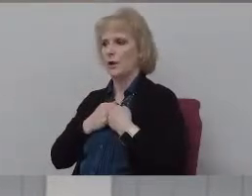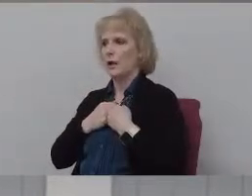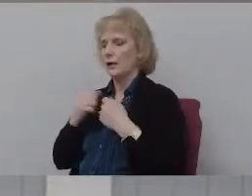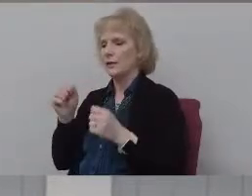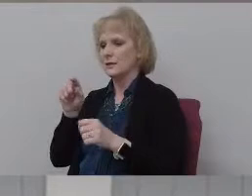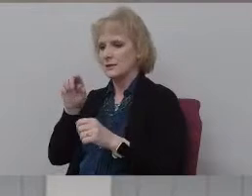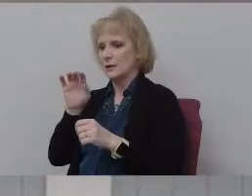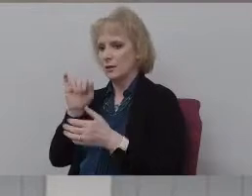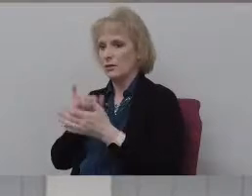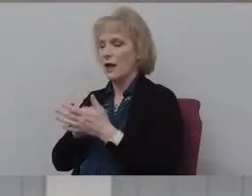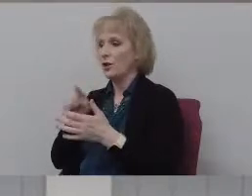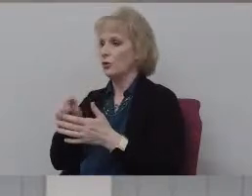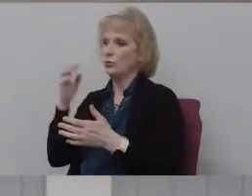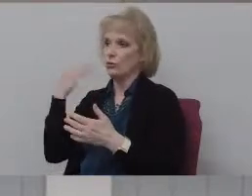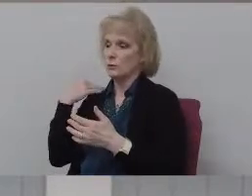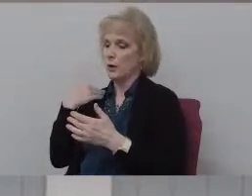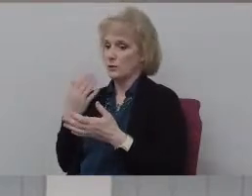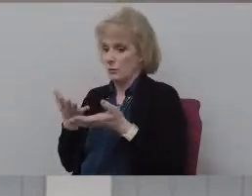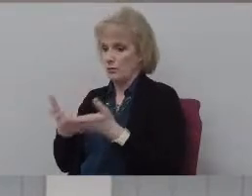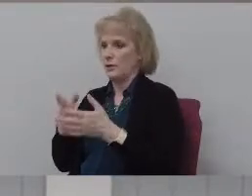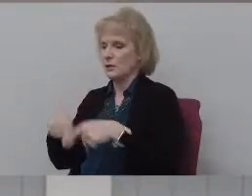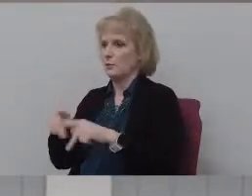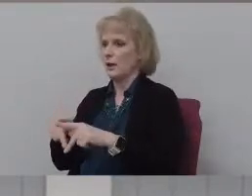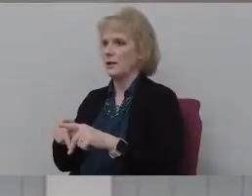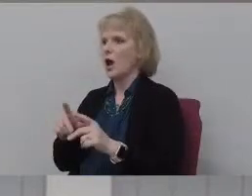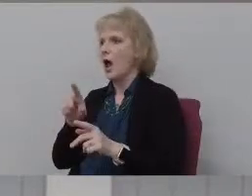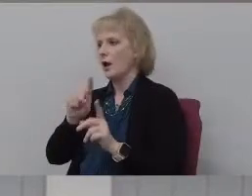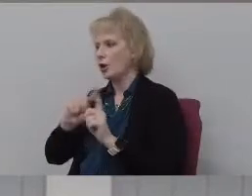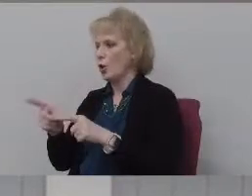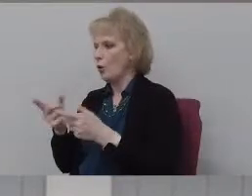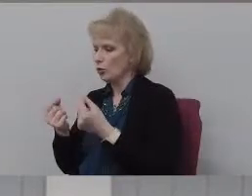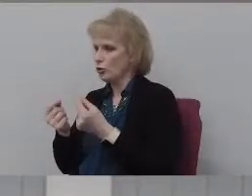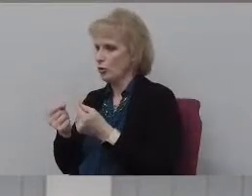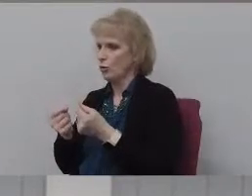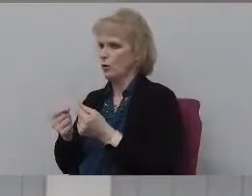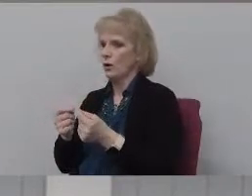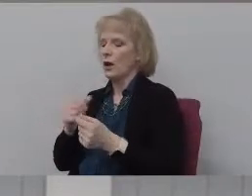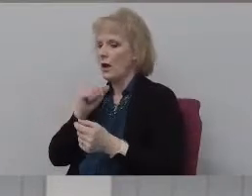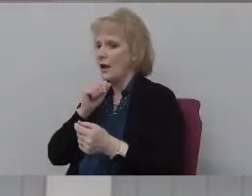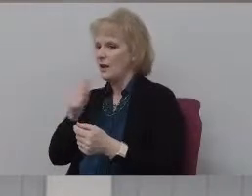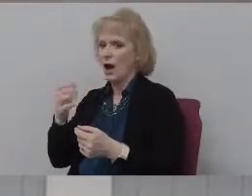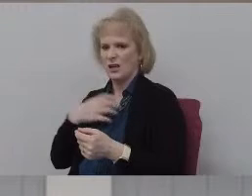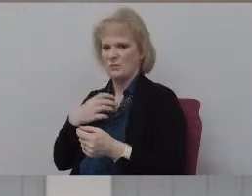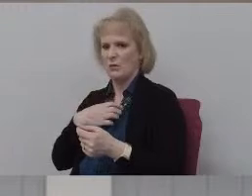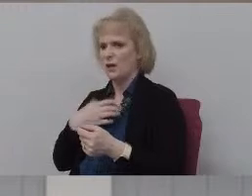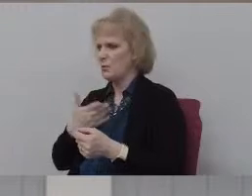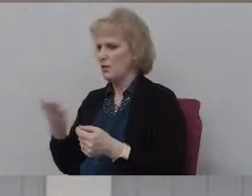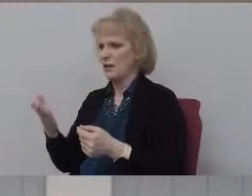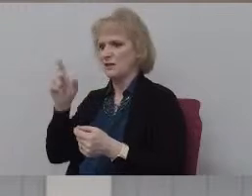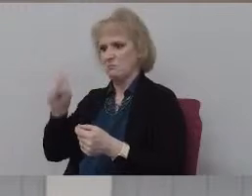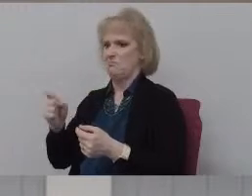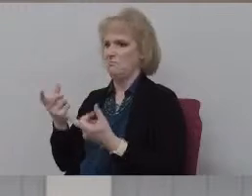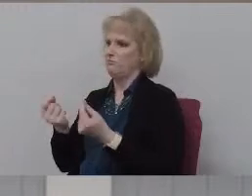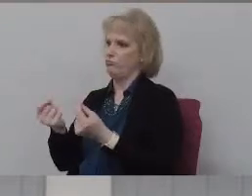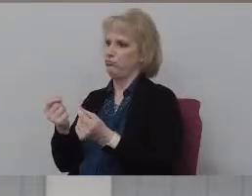place and go do the things that need to be done. Rather than complaining about what isn't done, get it done.